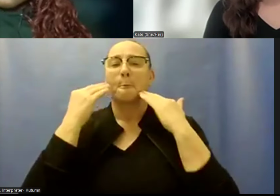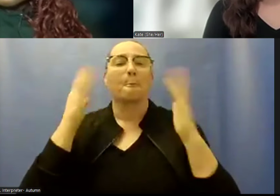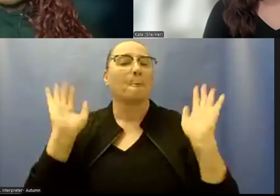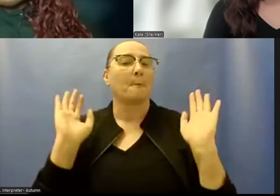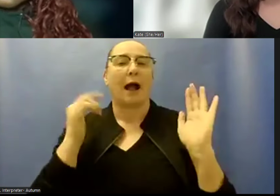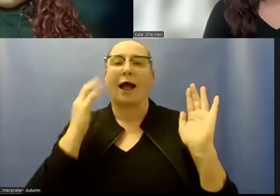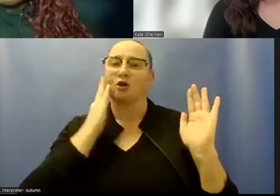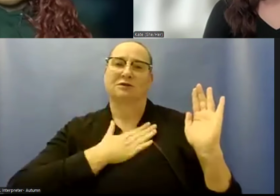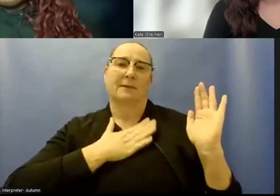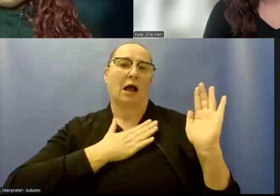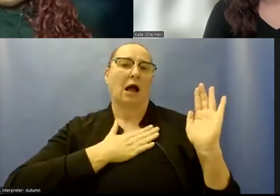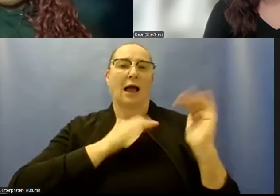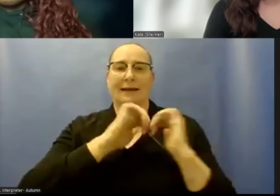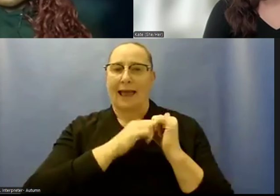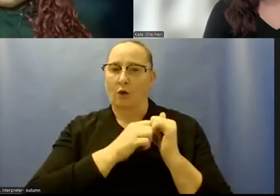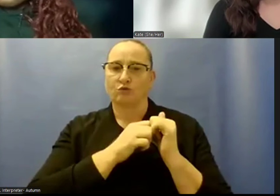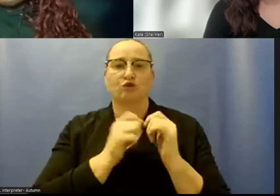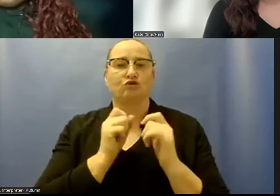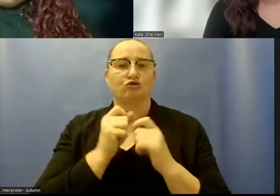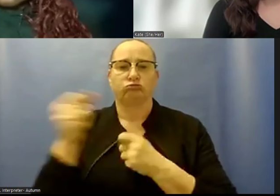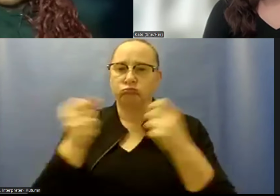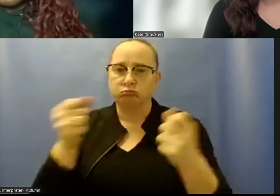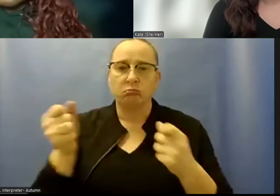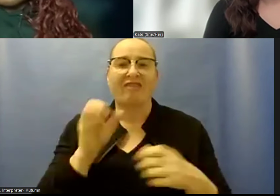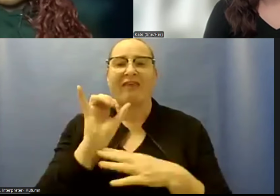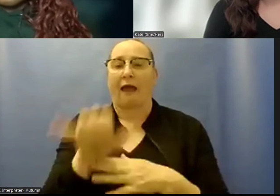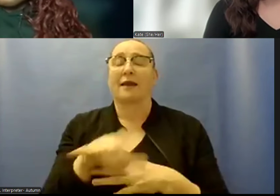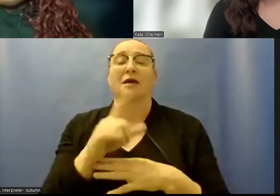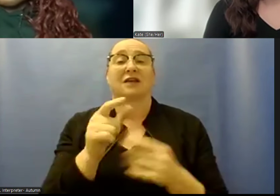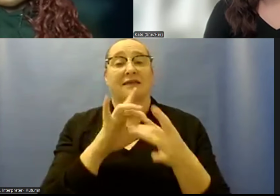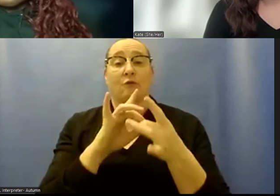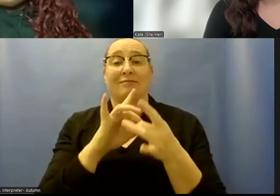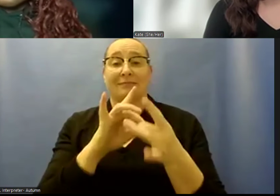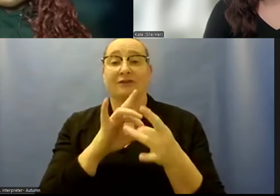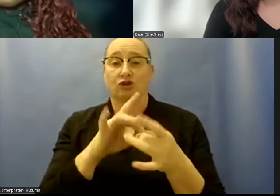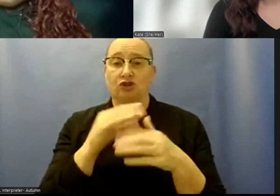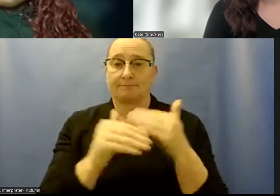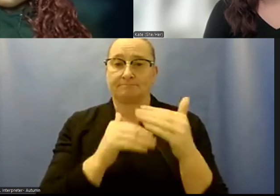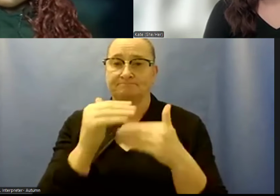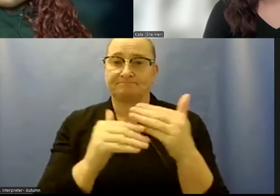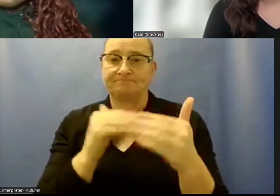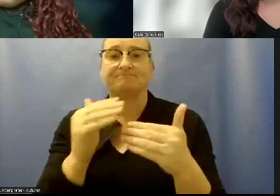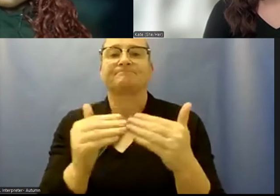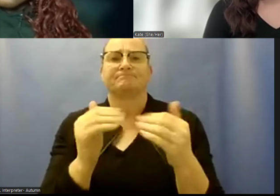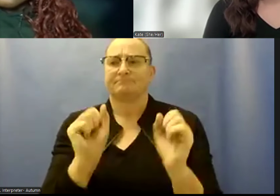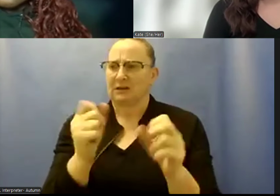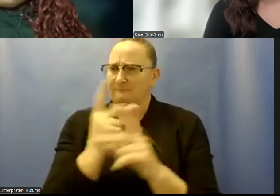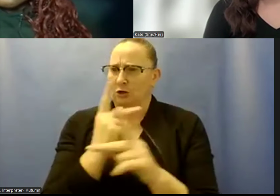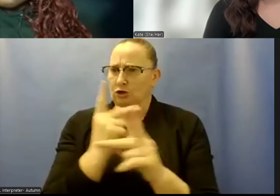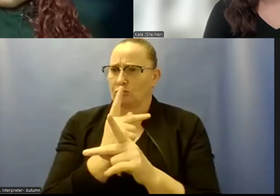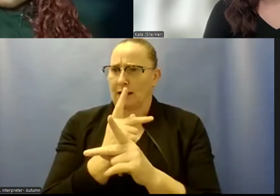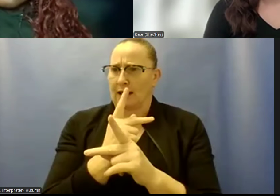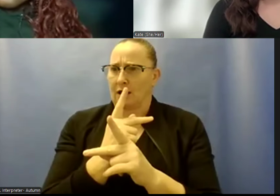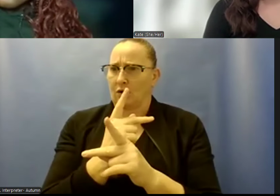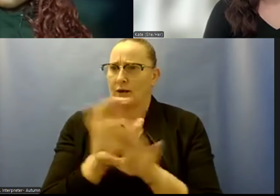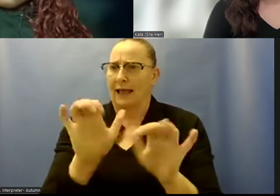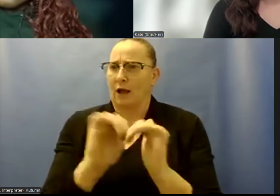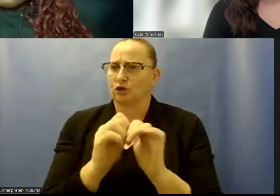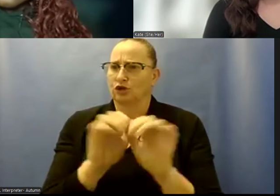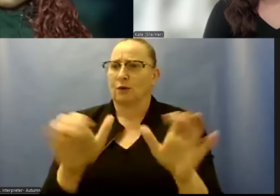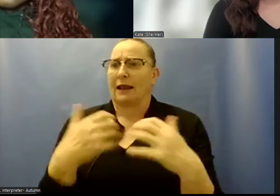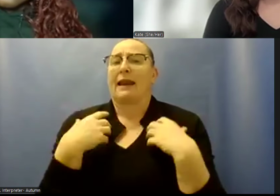I already know how to delegate that. And then Absolutely. as that relationship progresses, we can figure out how to do that in a healthy way. But